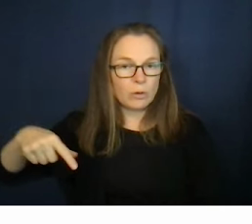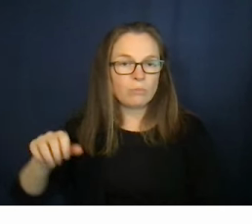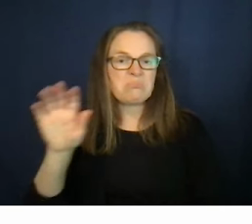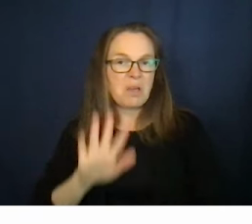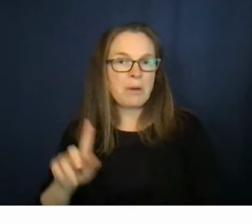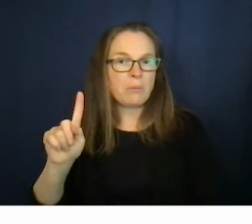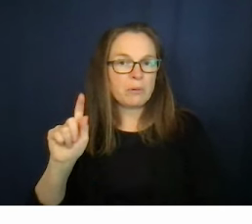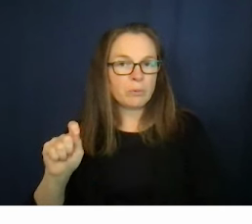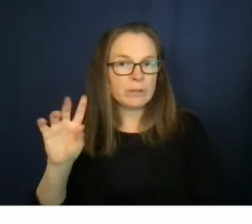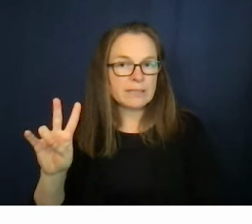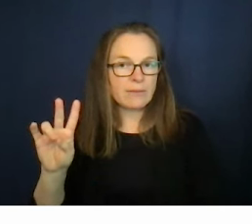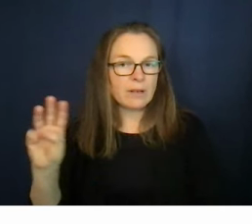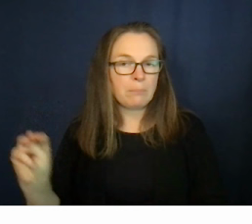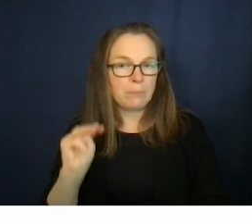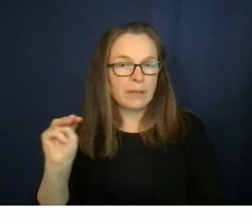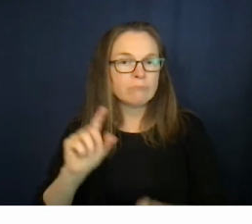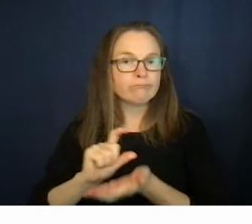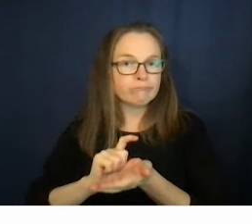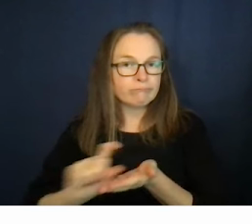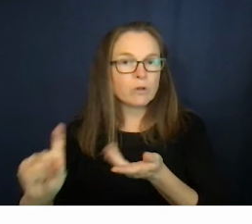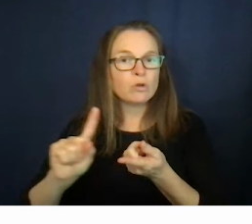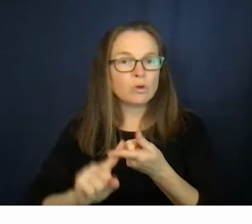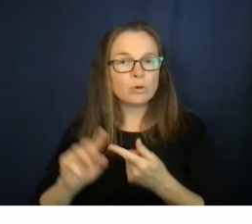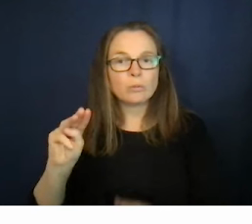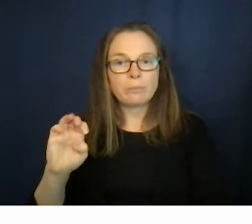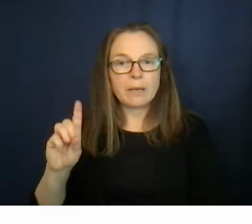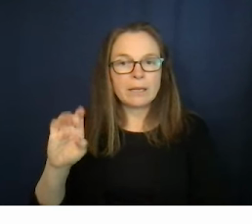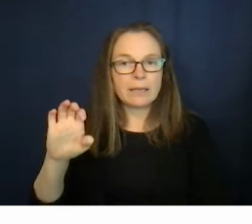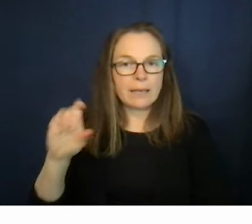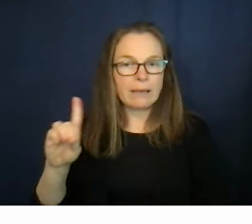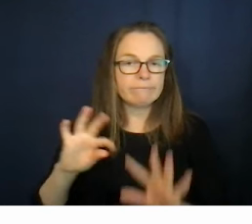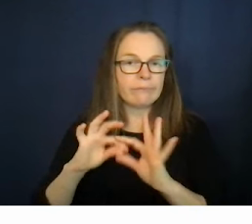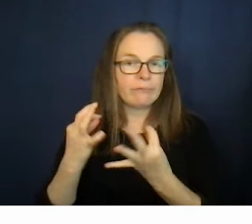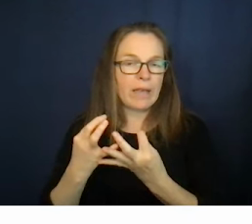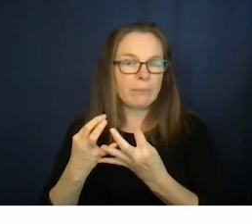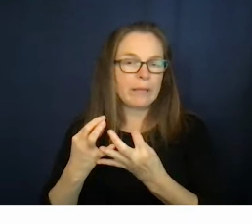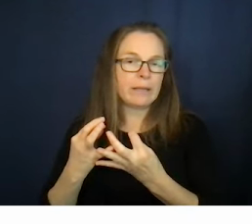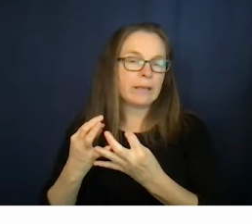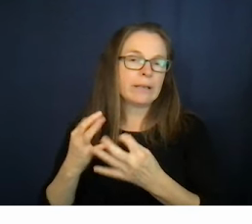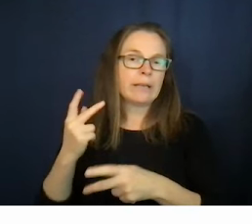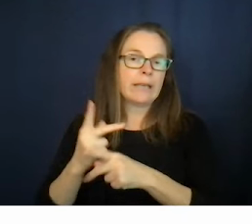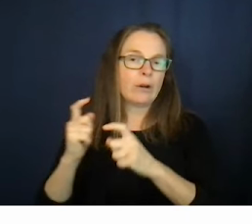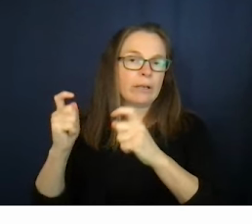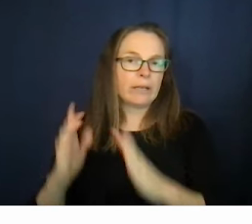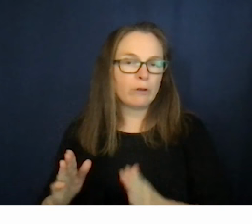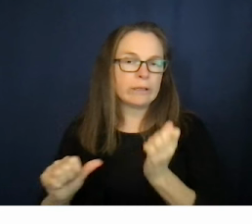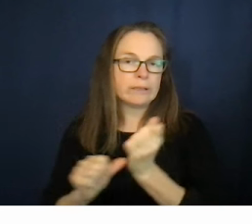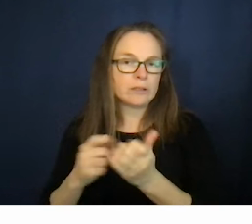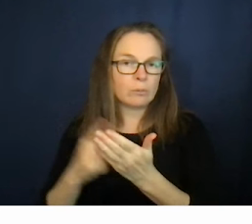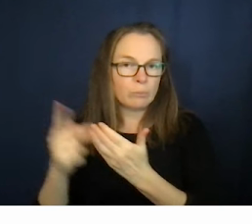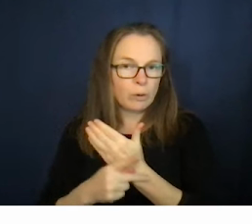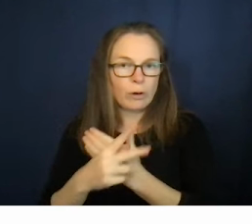Approximately 1.7 million is allocated to the Medicaid Family Caregiver Assistance Program and the Medicaid Organ